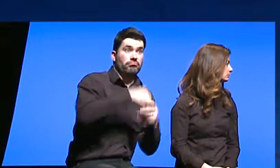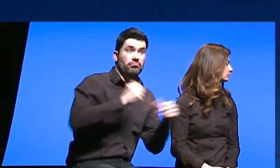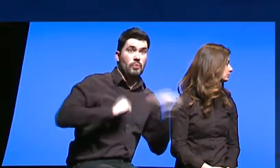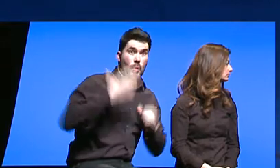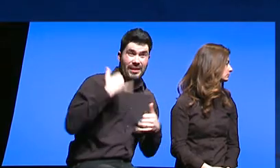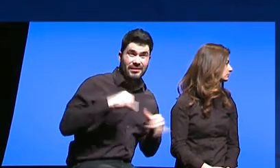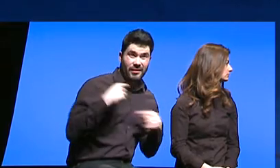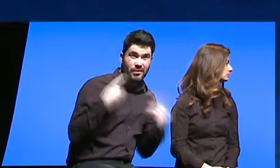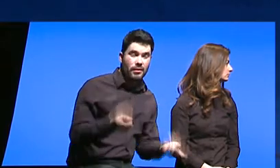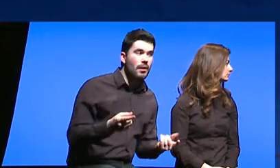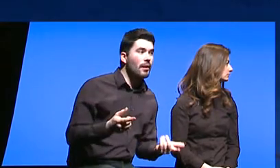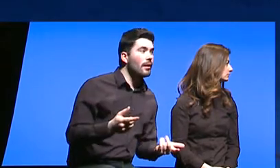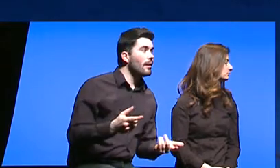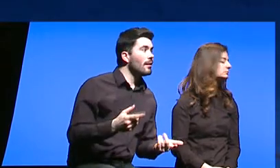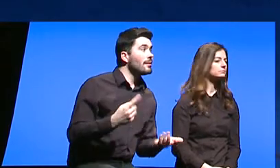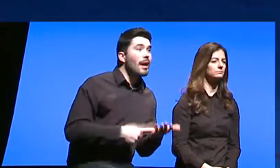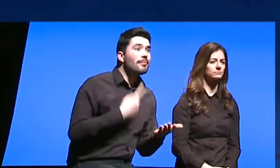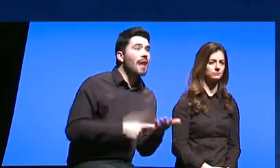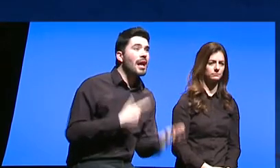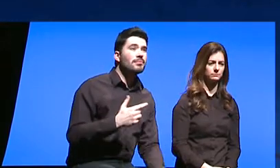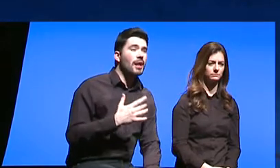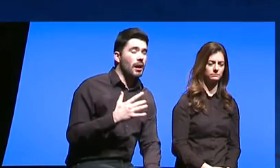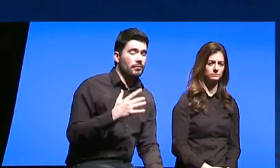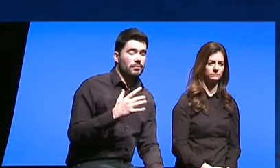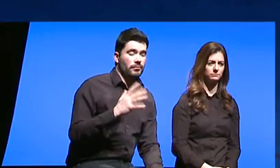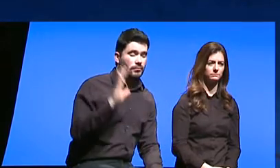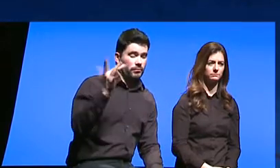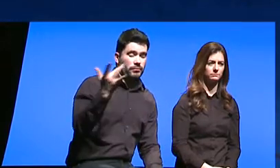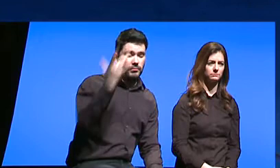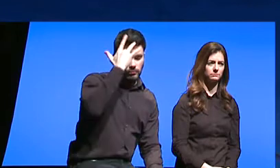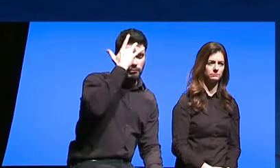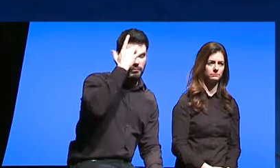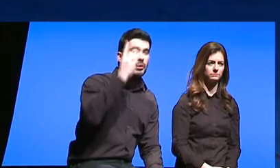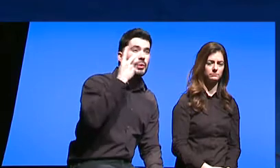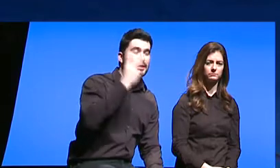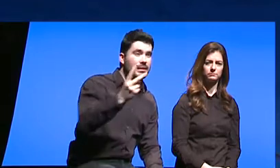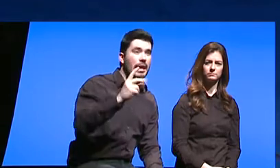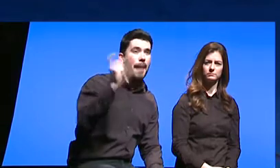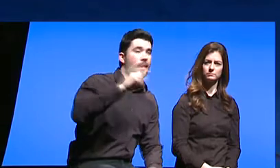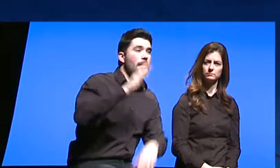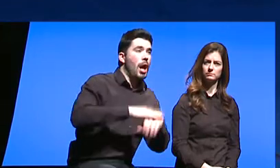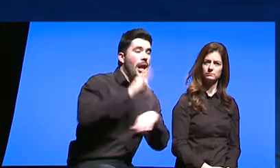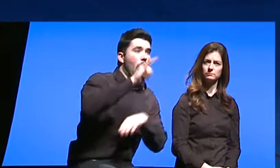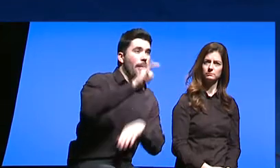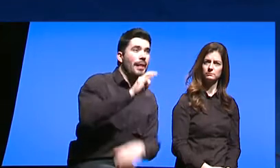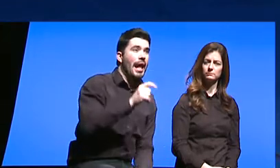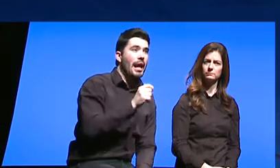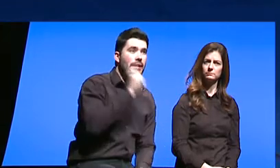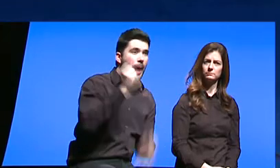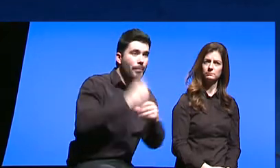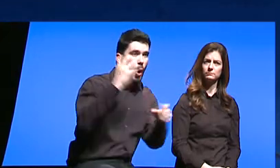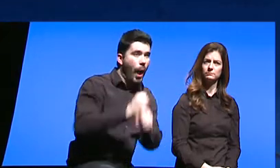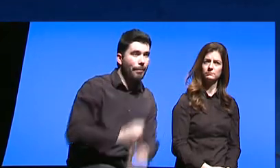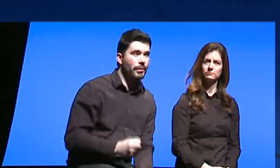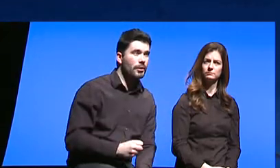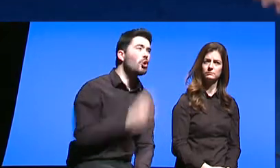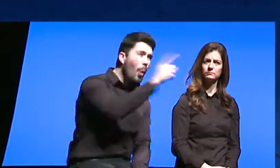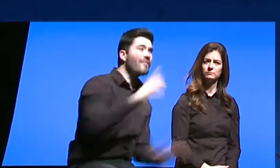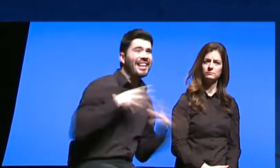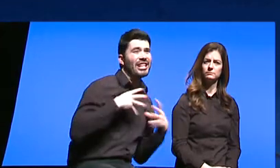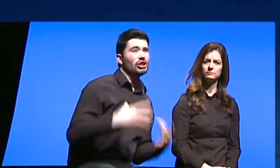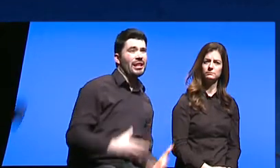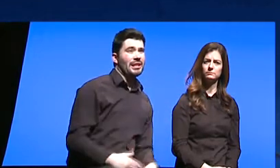it comes to a point when you get sick and tired of seeing a Muslim who's on an airplane and he's about to blow it up rather than just going on a nice vacation, you know, and I got sick of